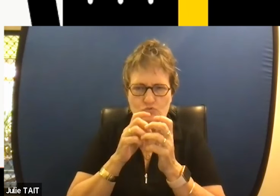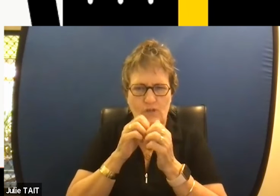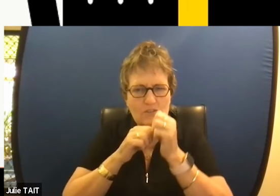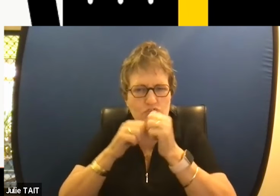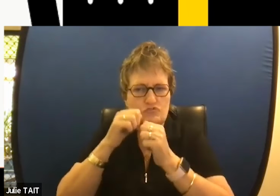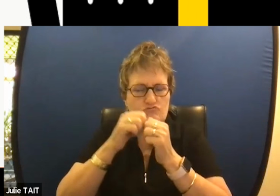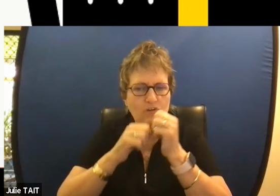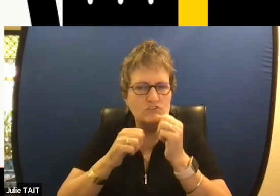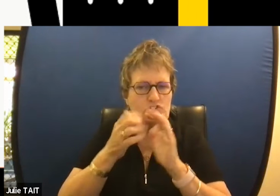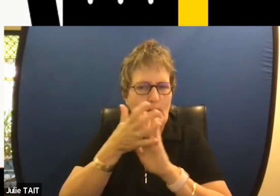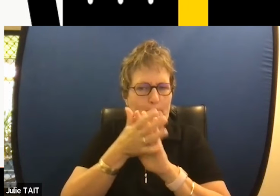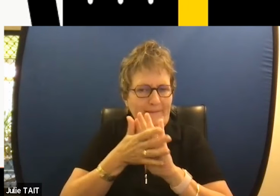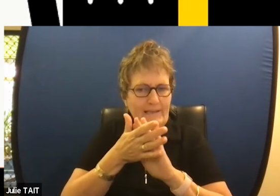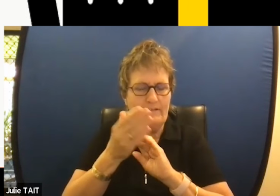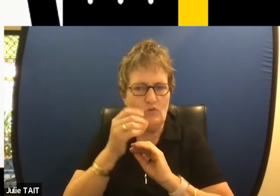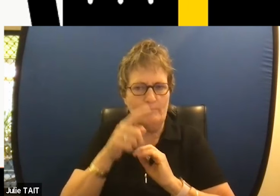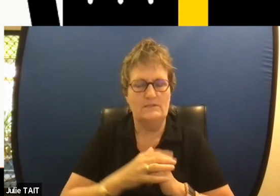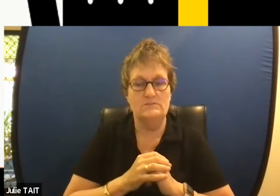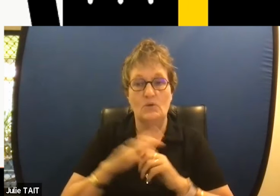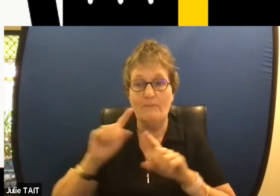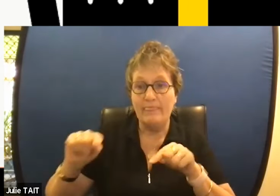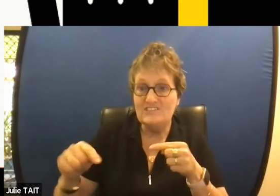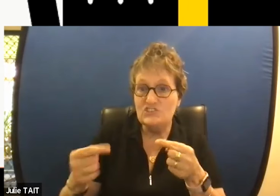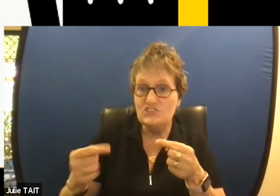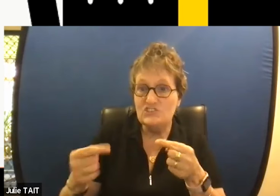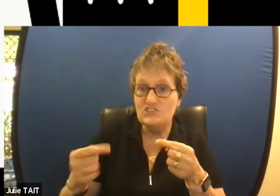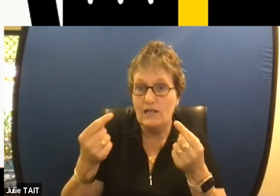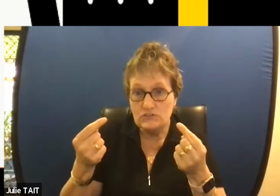debriefed them, we were able to see this. The challenge is, of course,